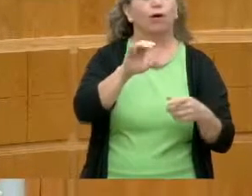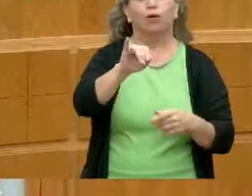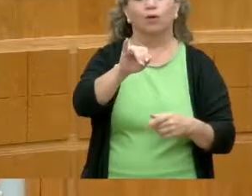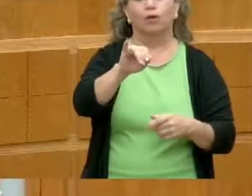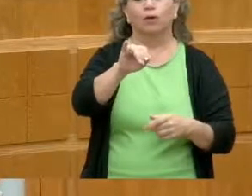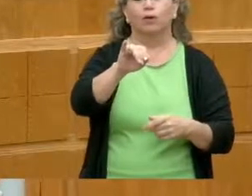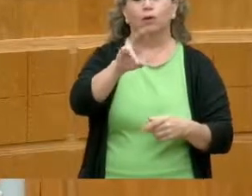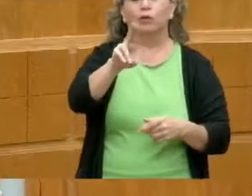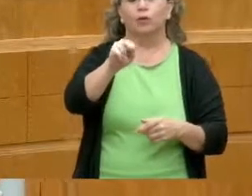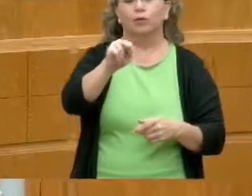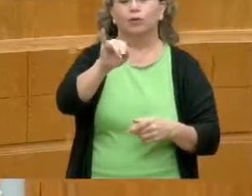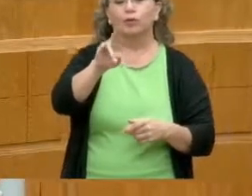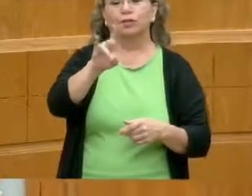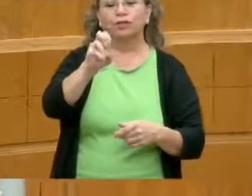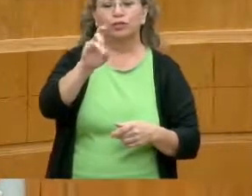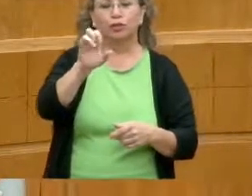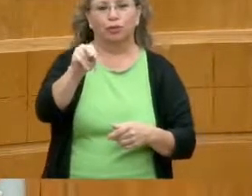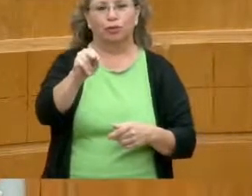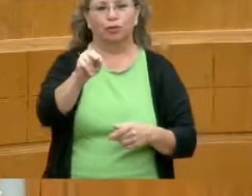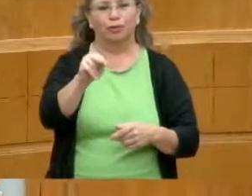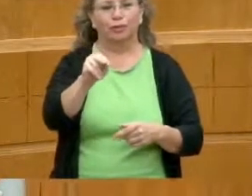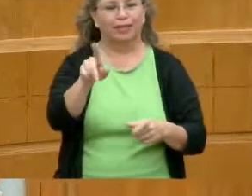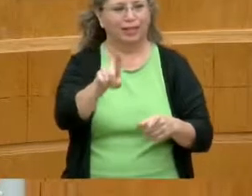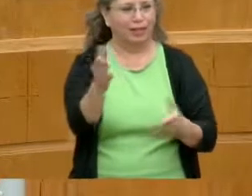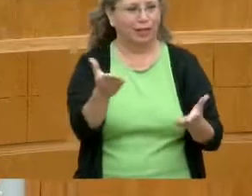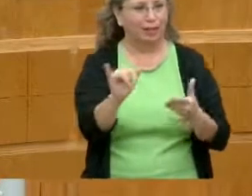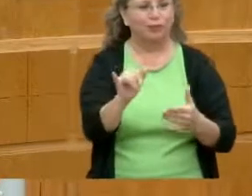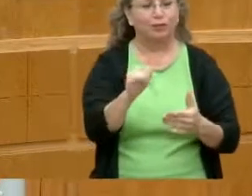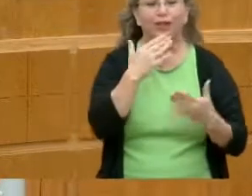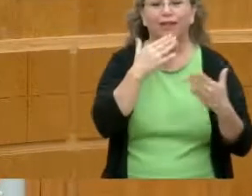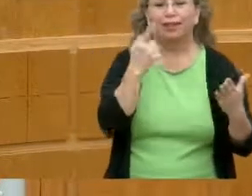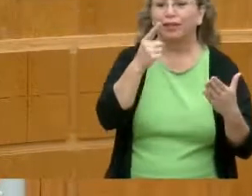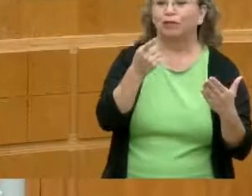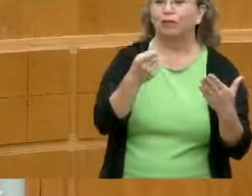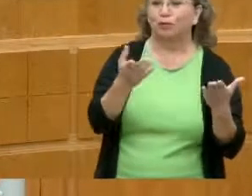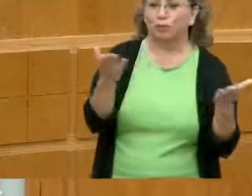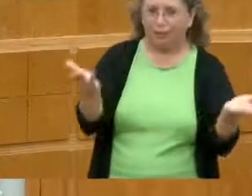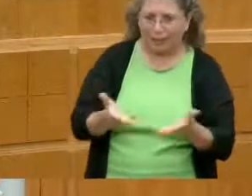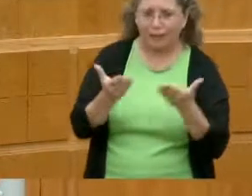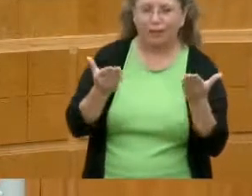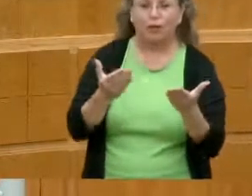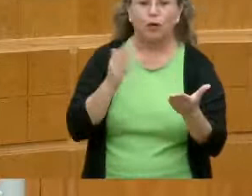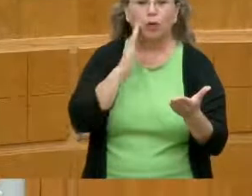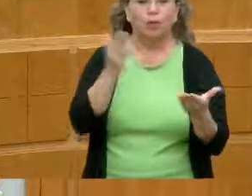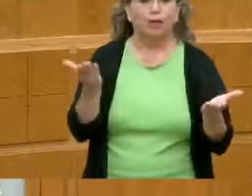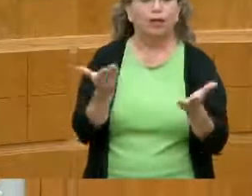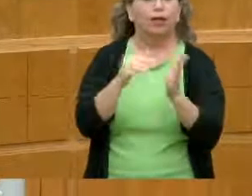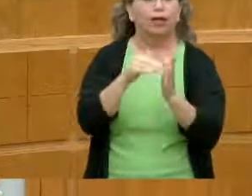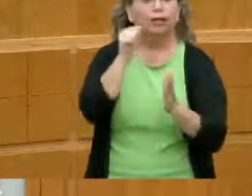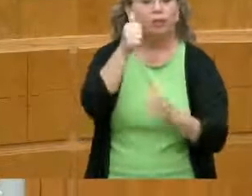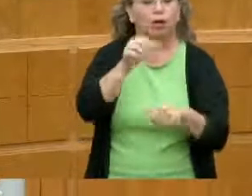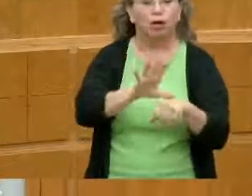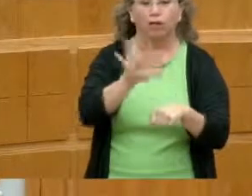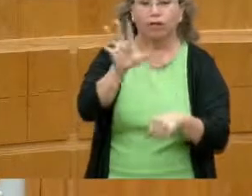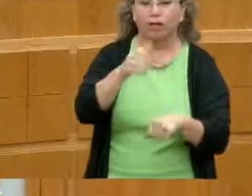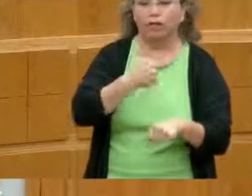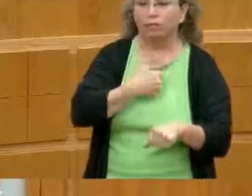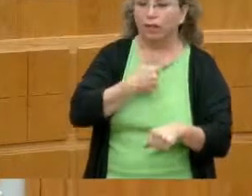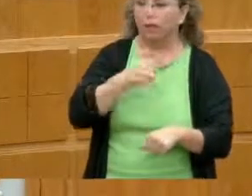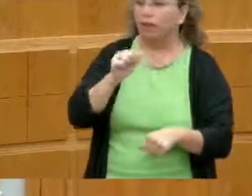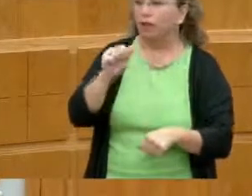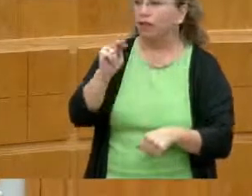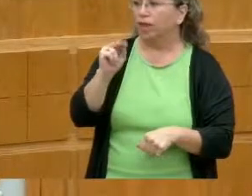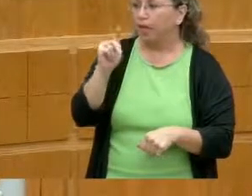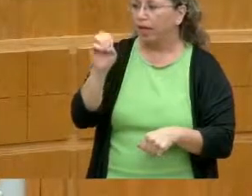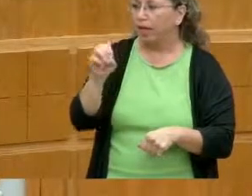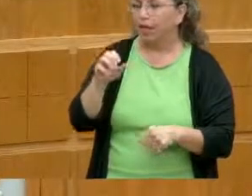Univision back there, sorry. And so thank you all for covering, and we'll be back tomorrow at 5 o'clock. It'll be myself and Annette, and County